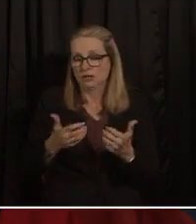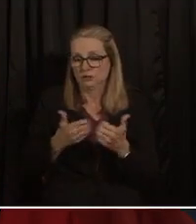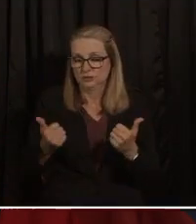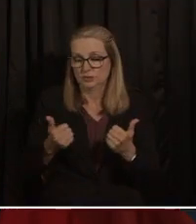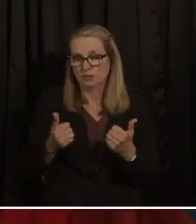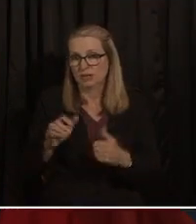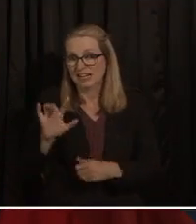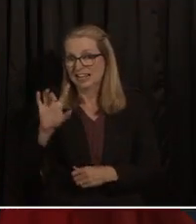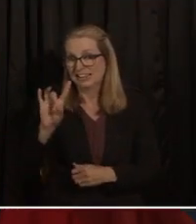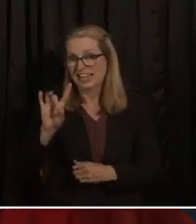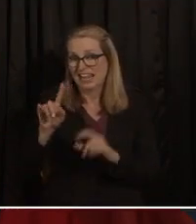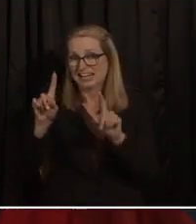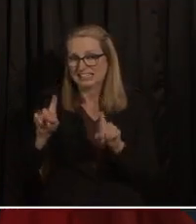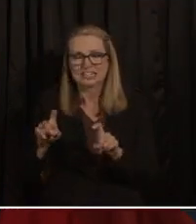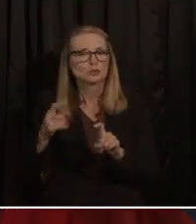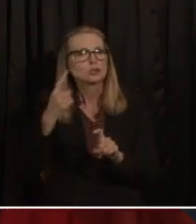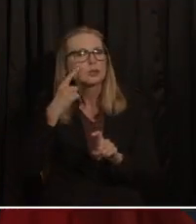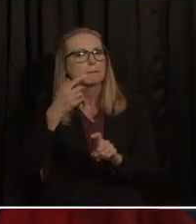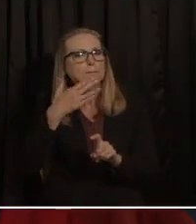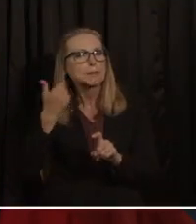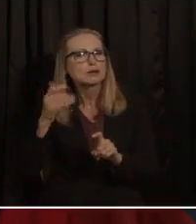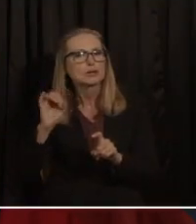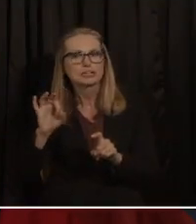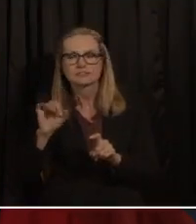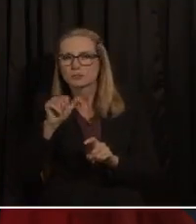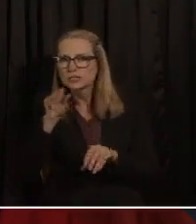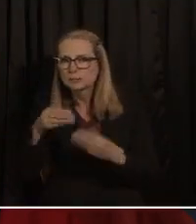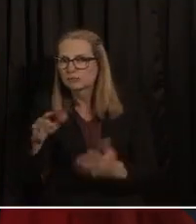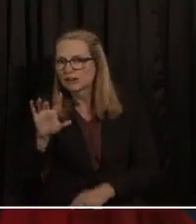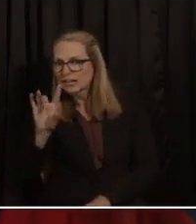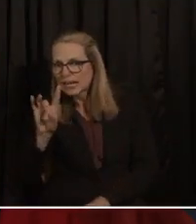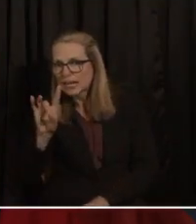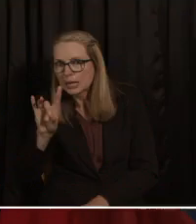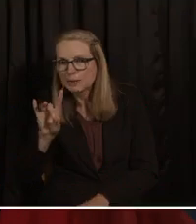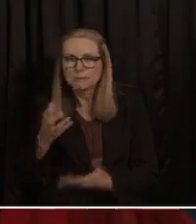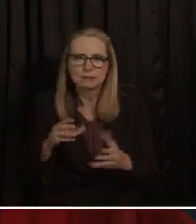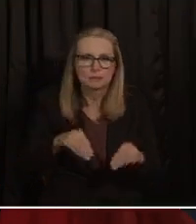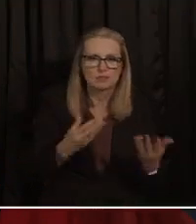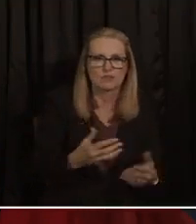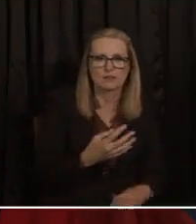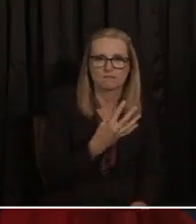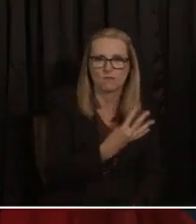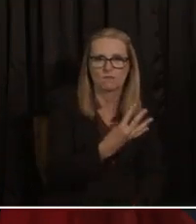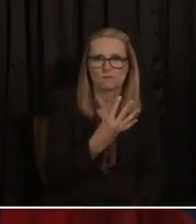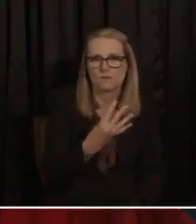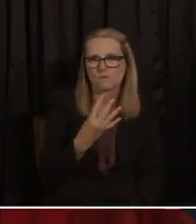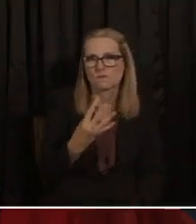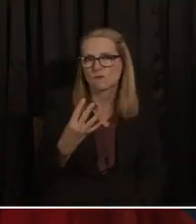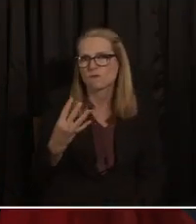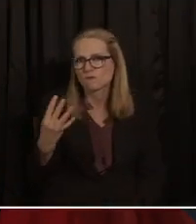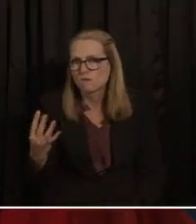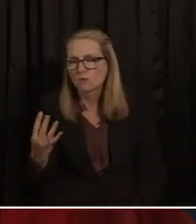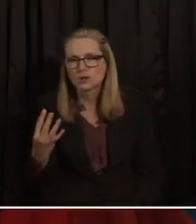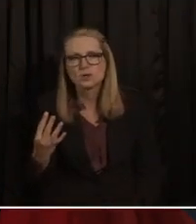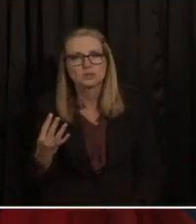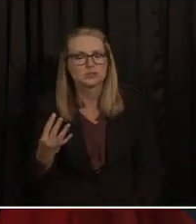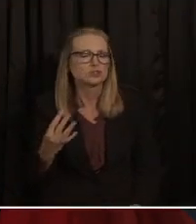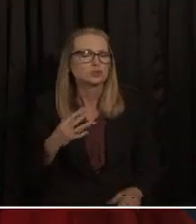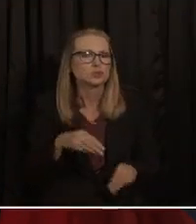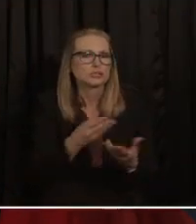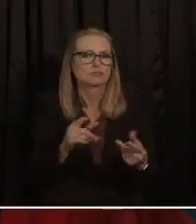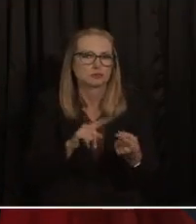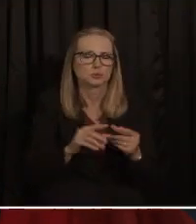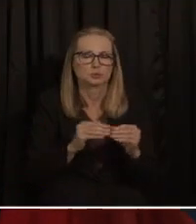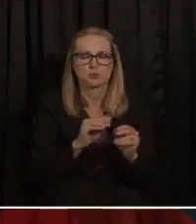4 so that more people can get 4 tests instead of 8 tests sooner, as well as talking to Avid about front-loading more